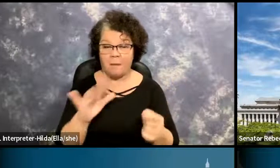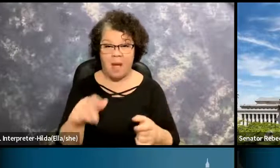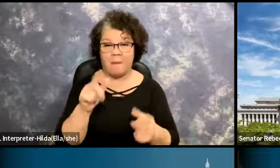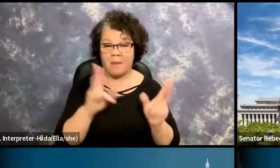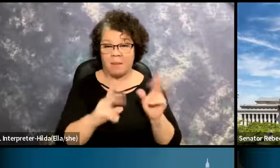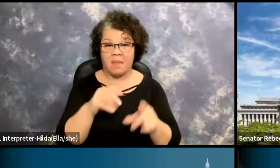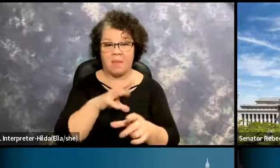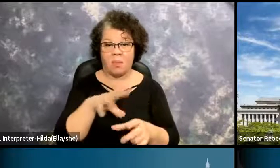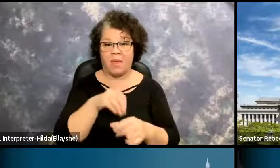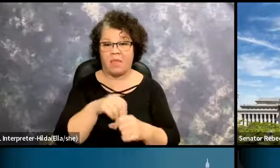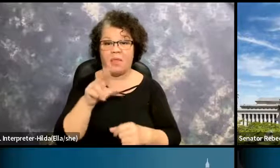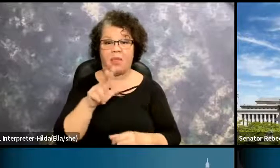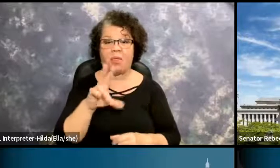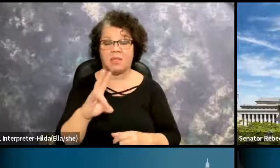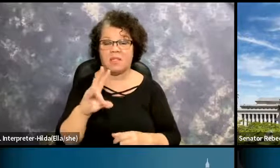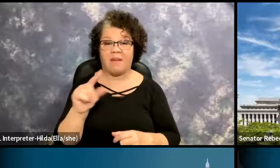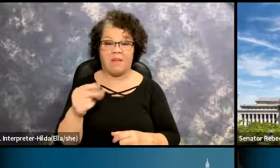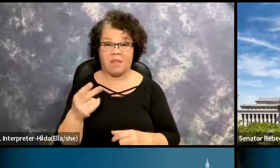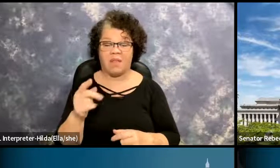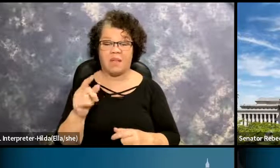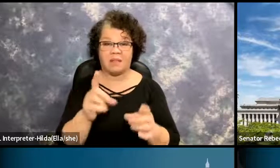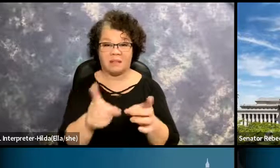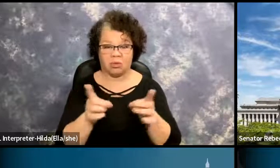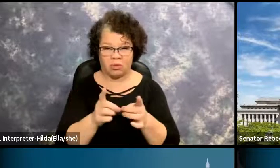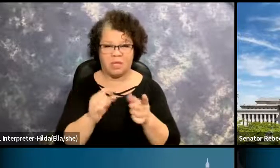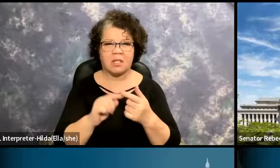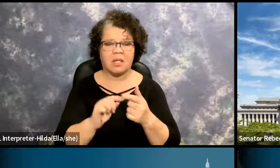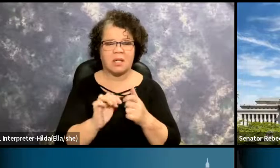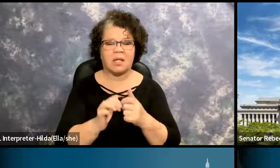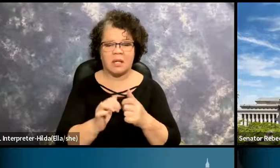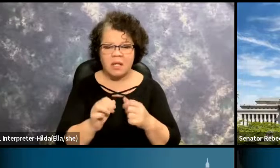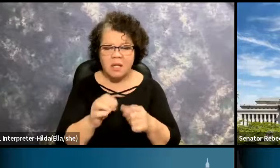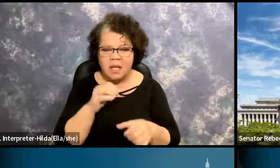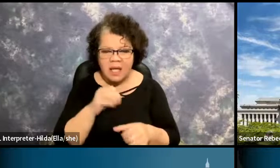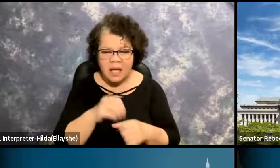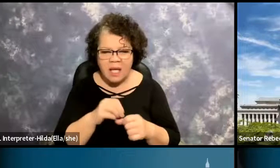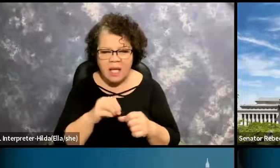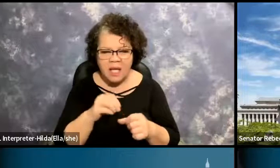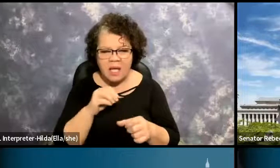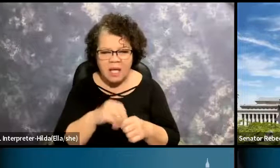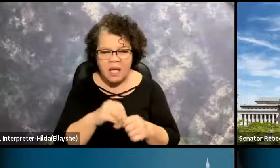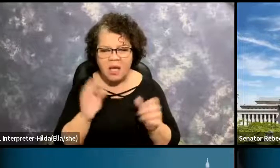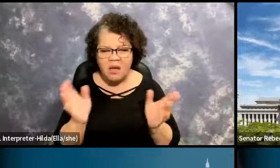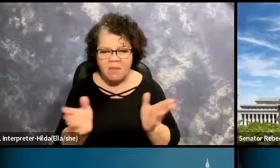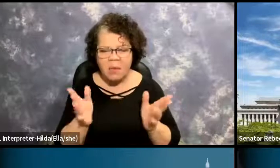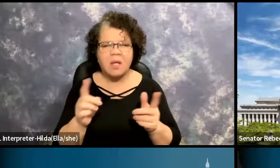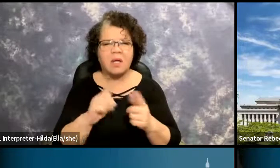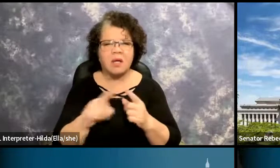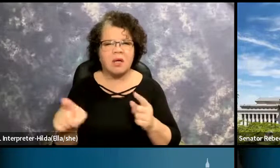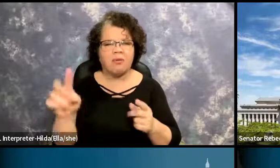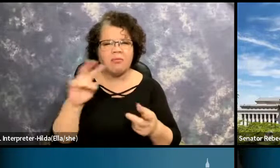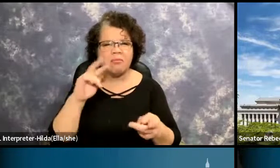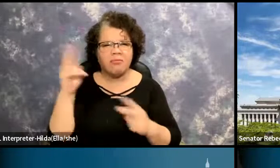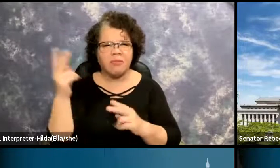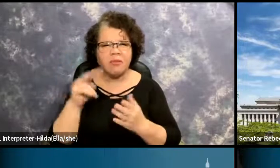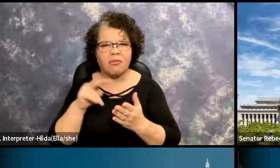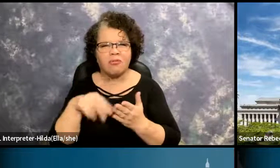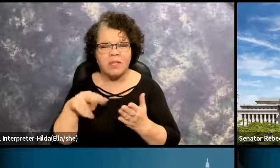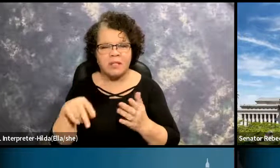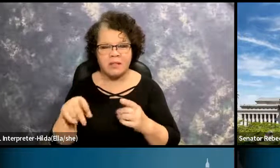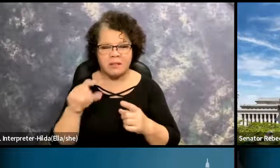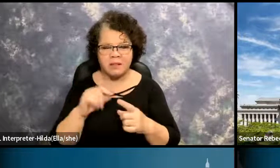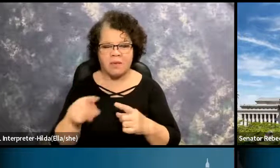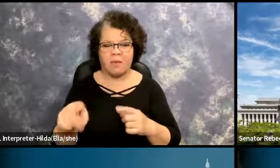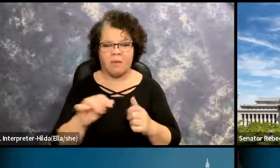by crime bills? Or how are you specifically pushing and voting for legislation that addresses the harm endured by 37th District